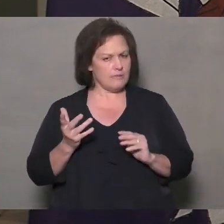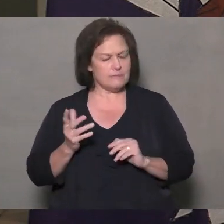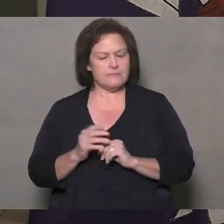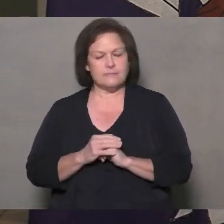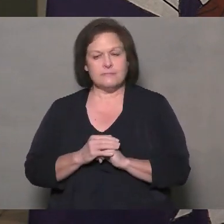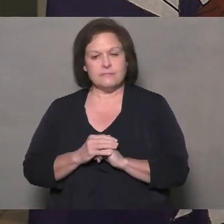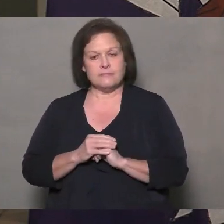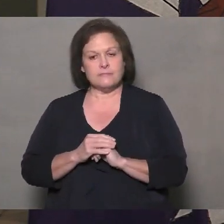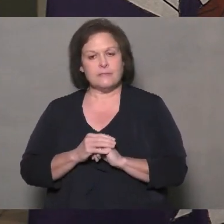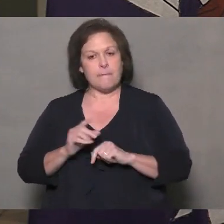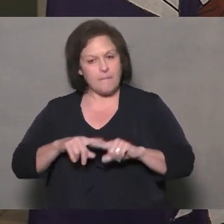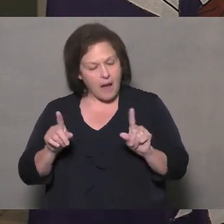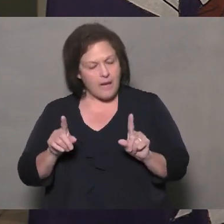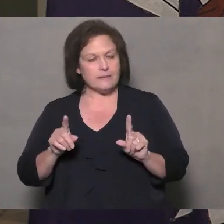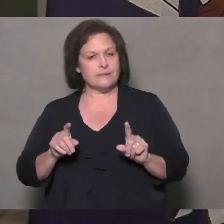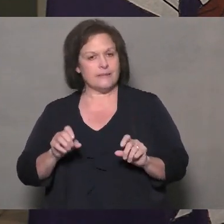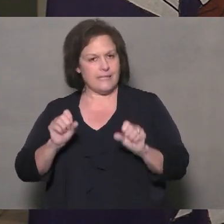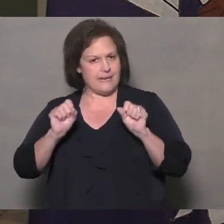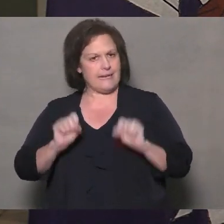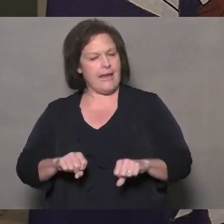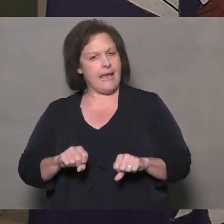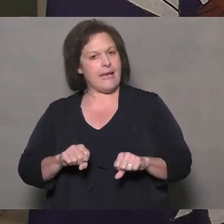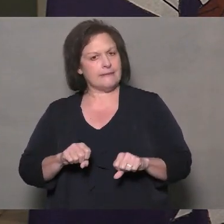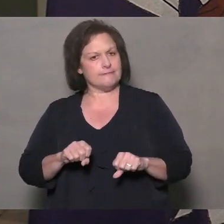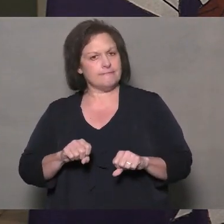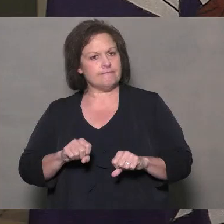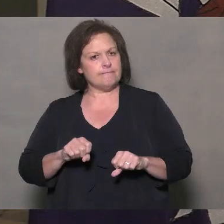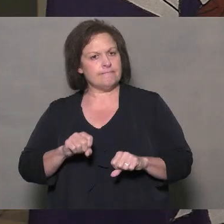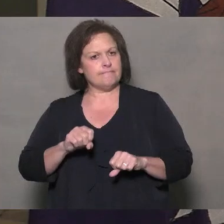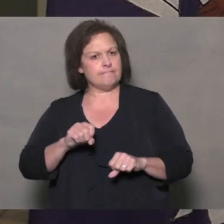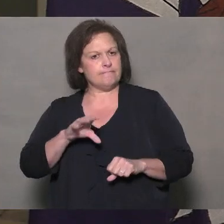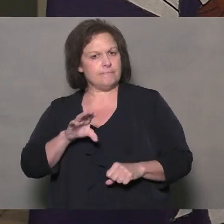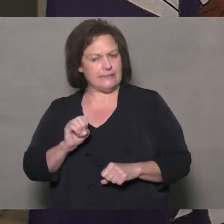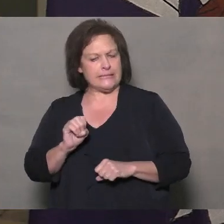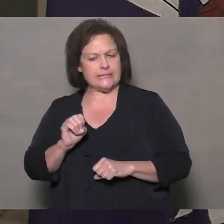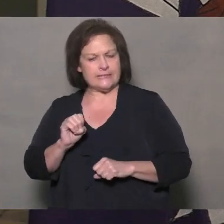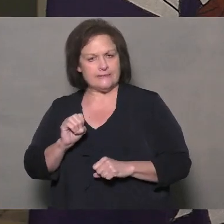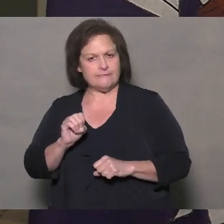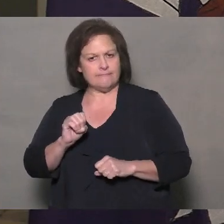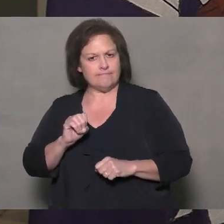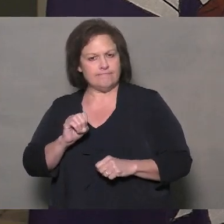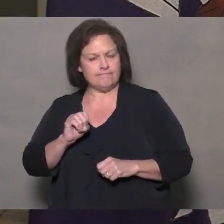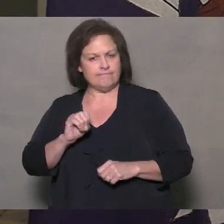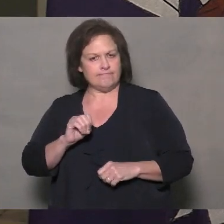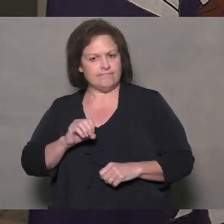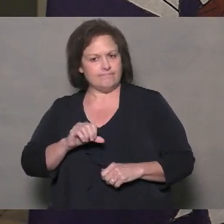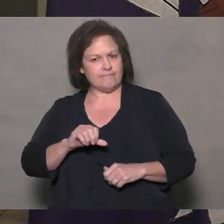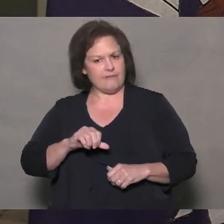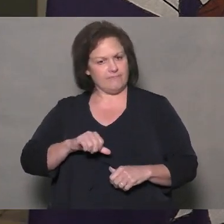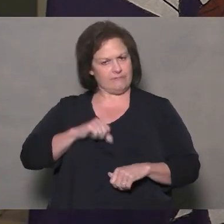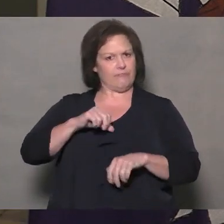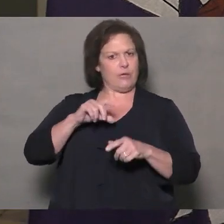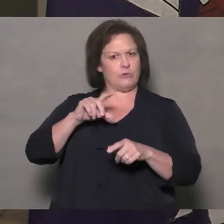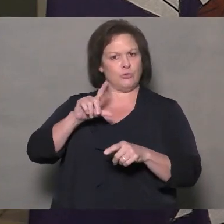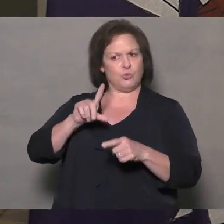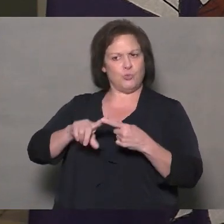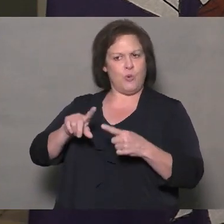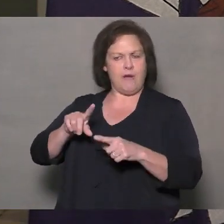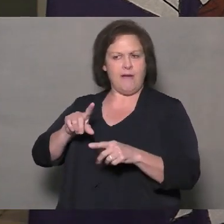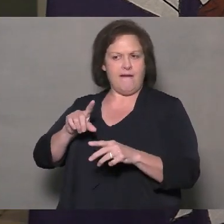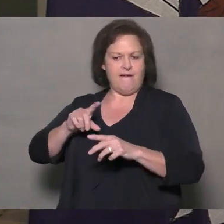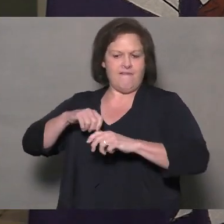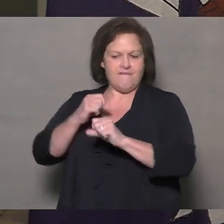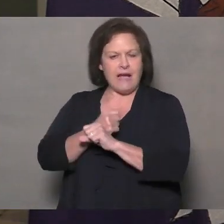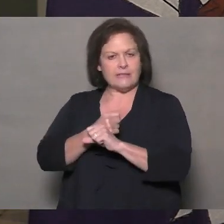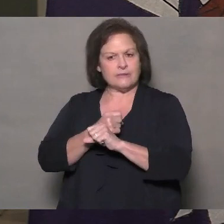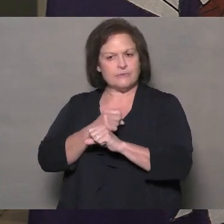be an inspiration. I am joined daily on the front lines of this fight by our public safety